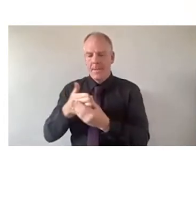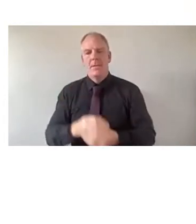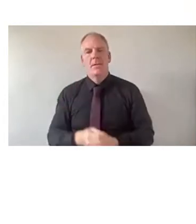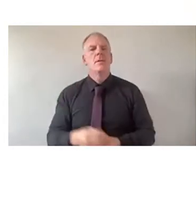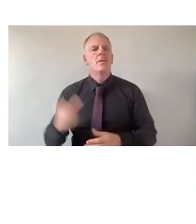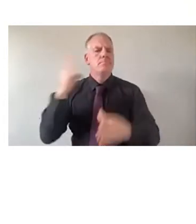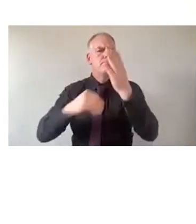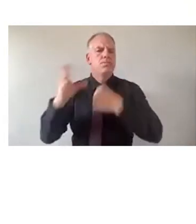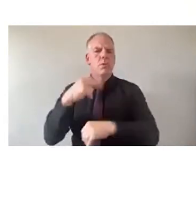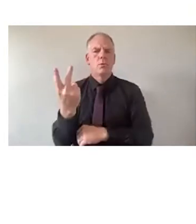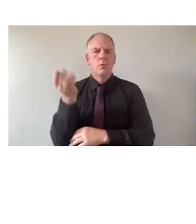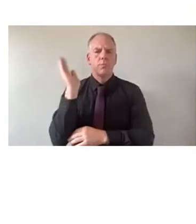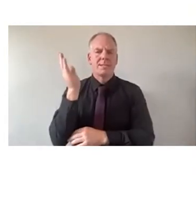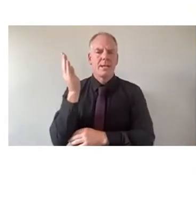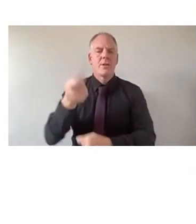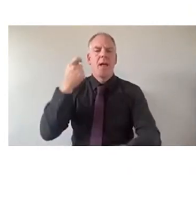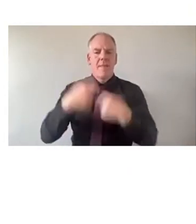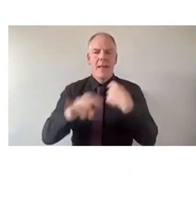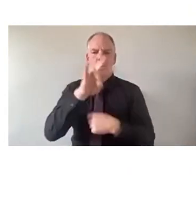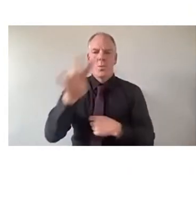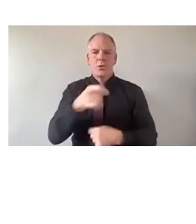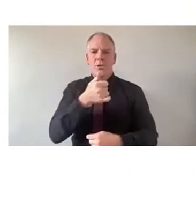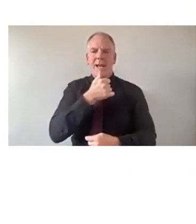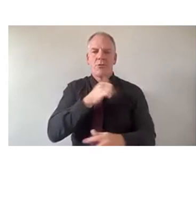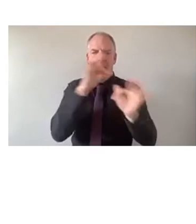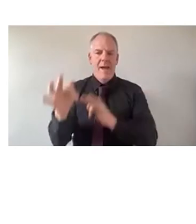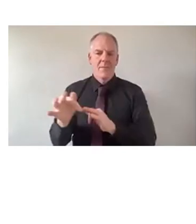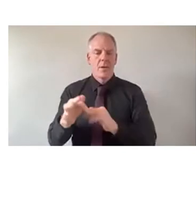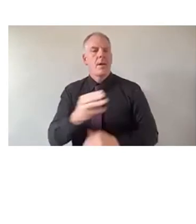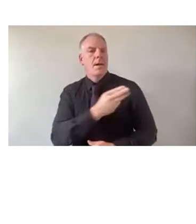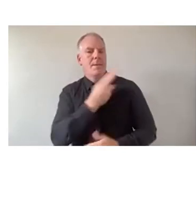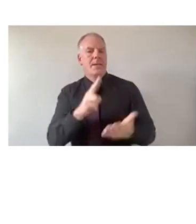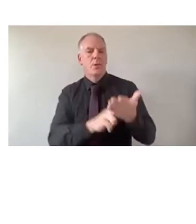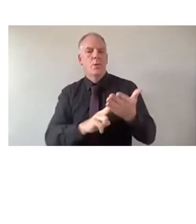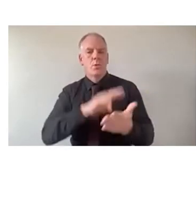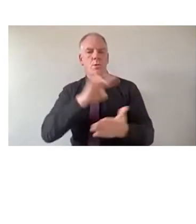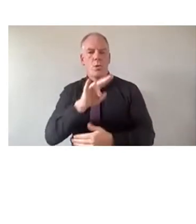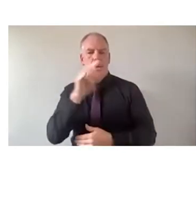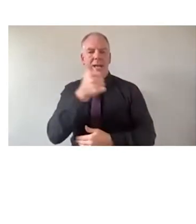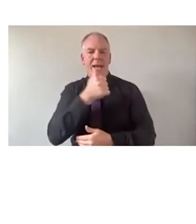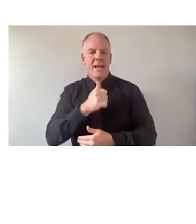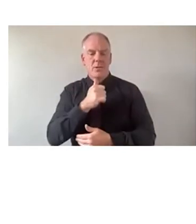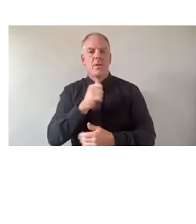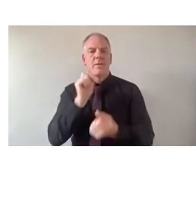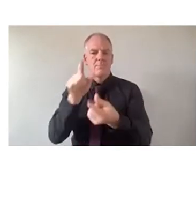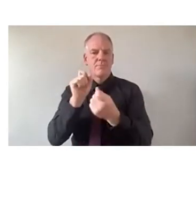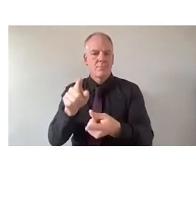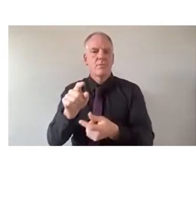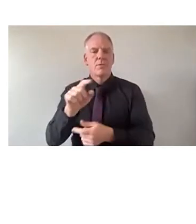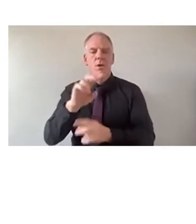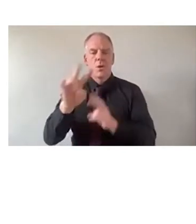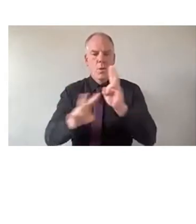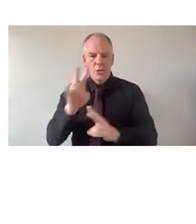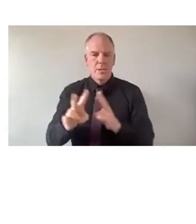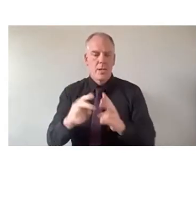the gap. We will listen to the two presentations first, and then we'll have a question and answer session. Please use the question and